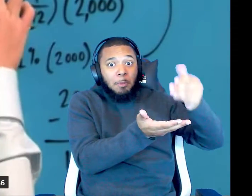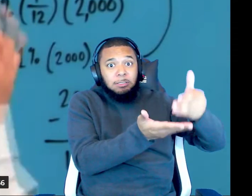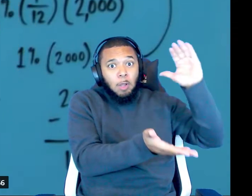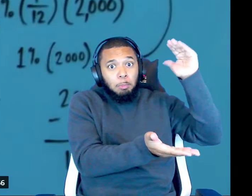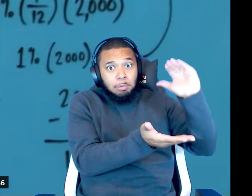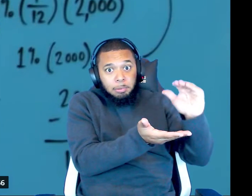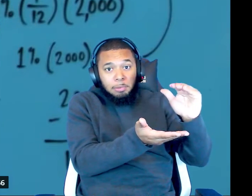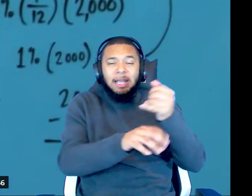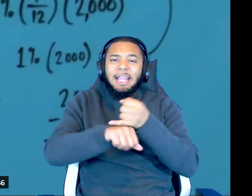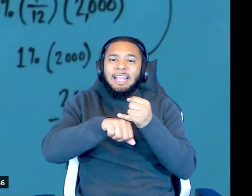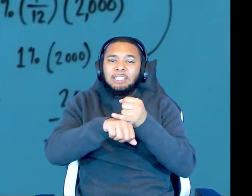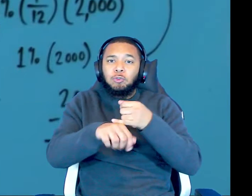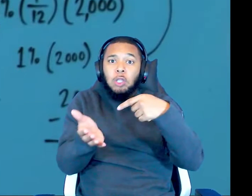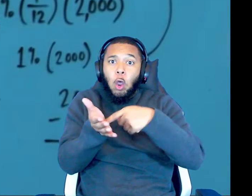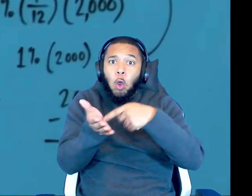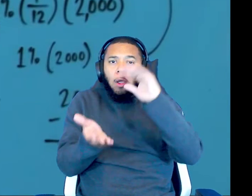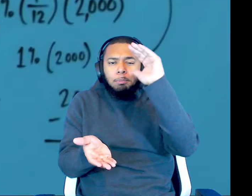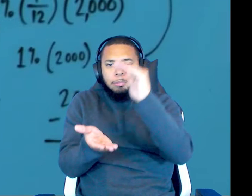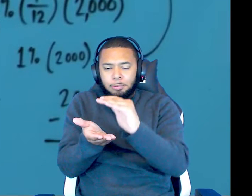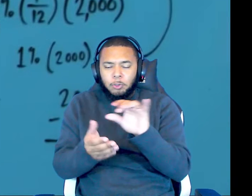So of this $66,